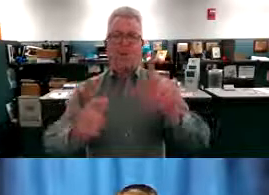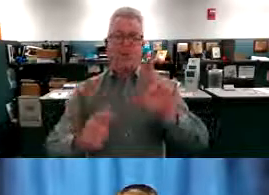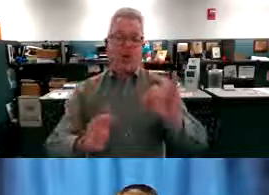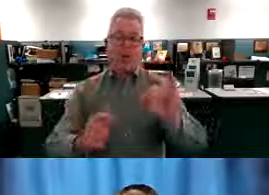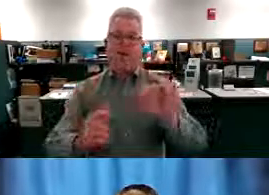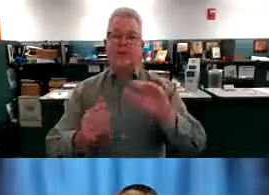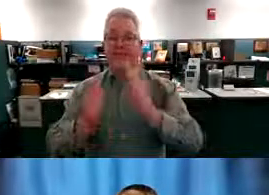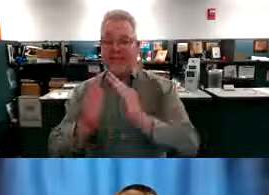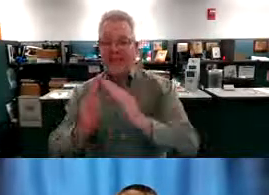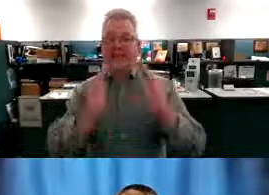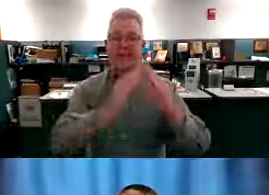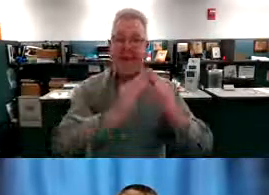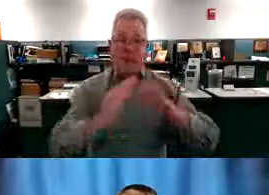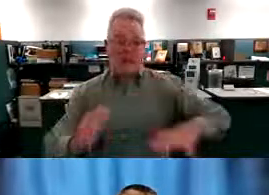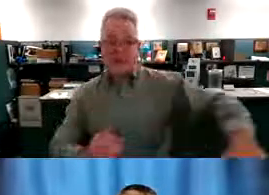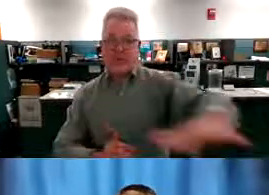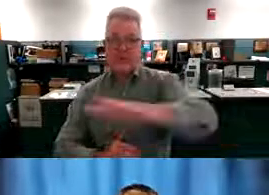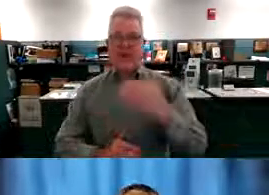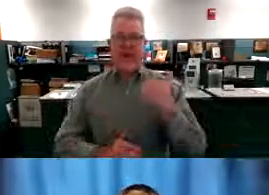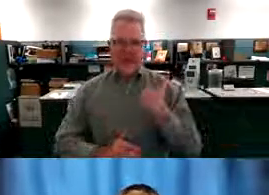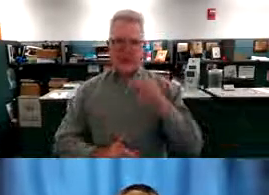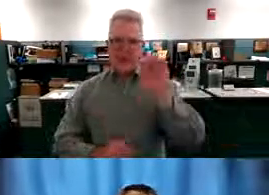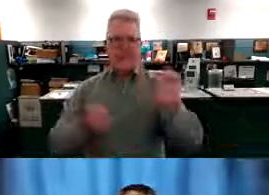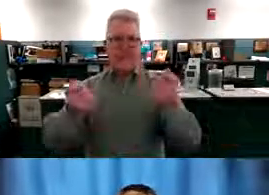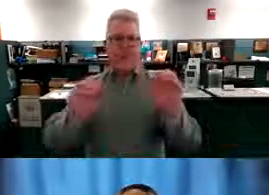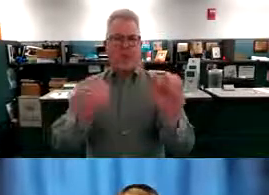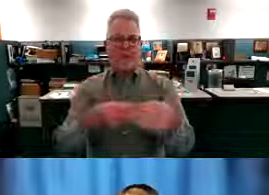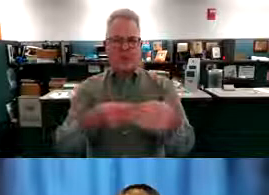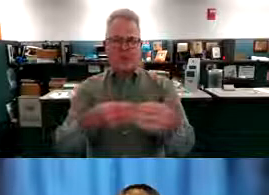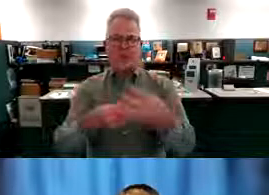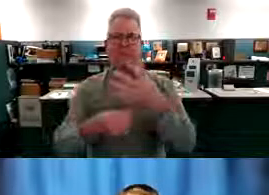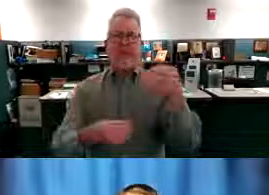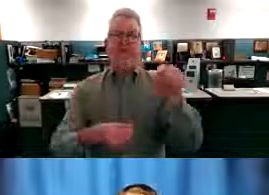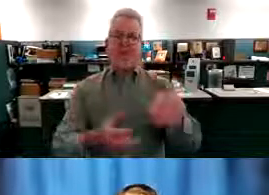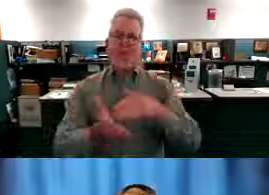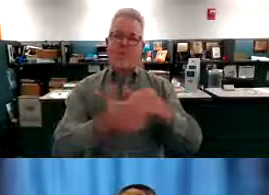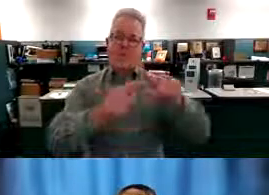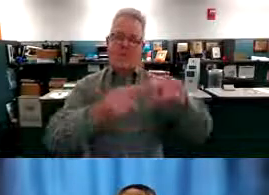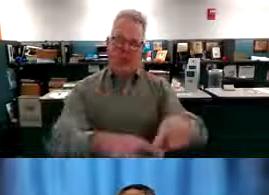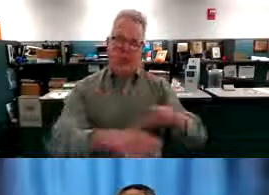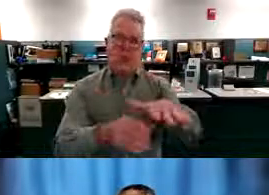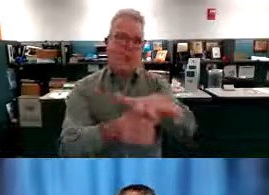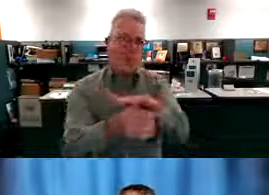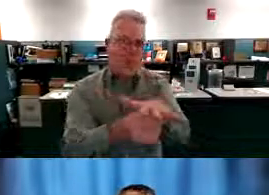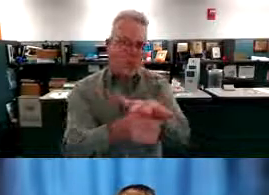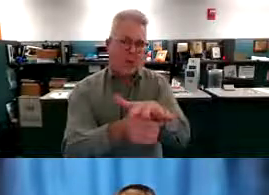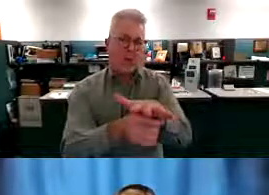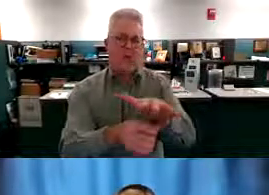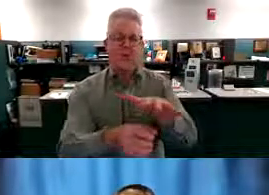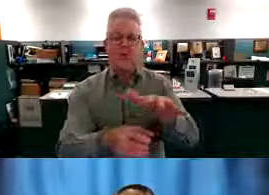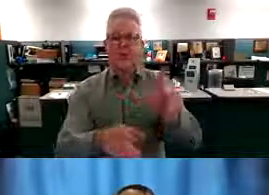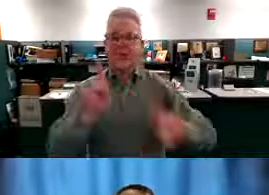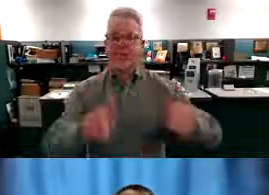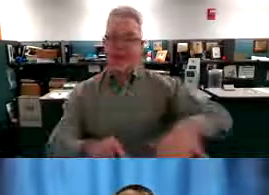So if you know that all across Rhode Island, the cities and towns, they all have an emergency management office, and